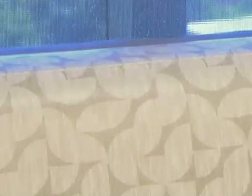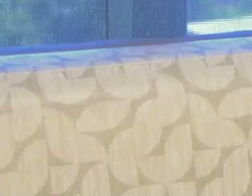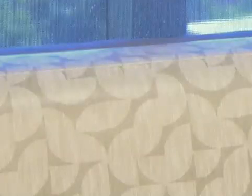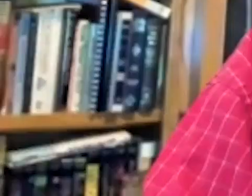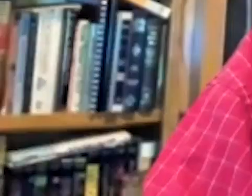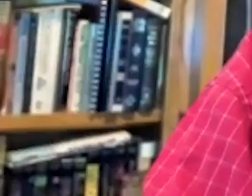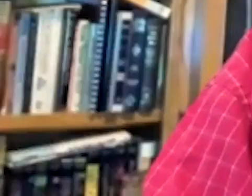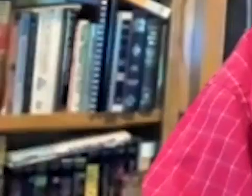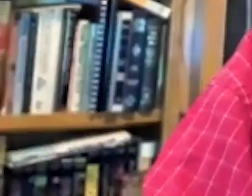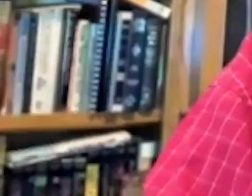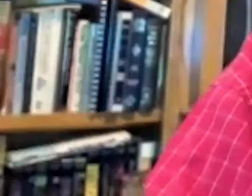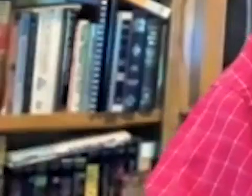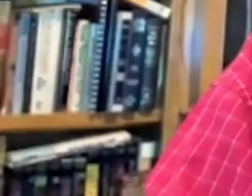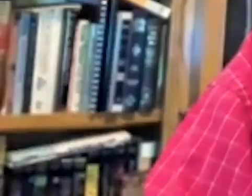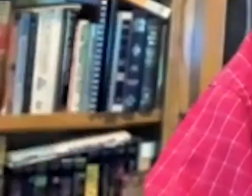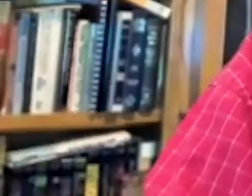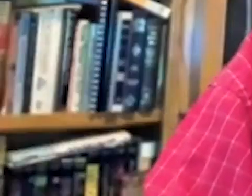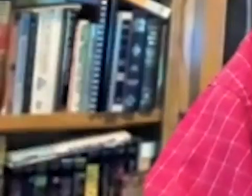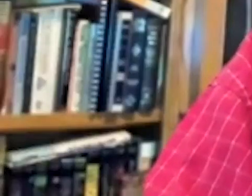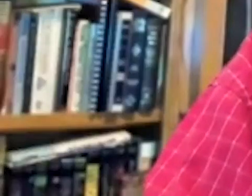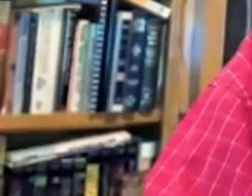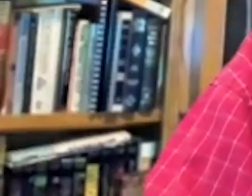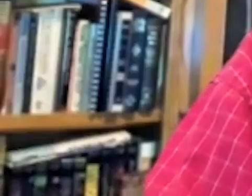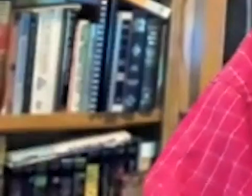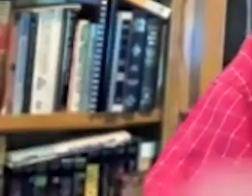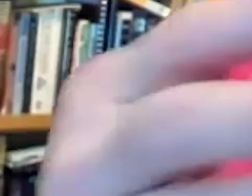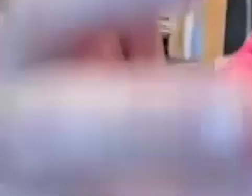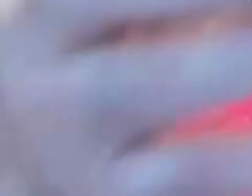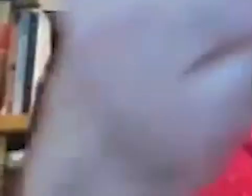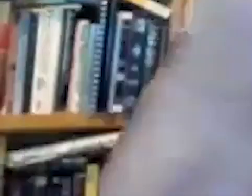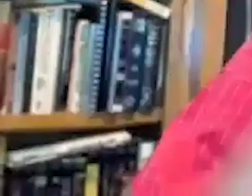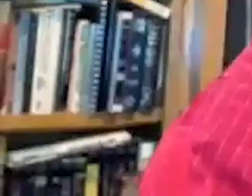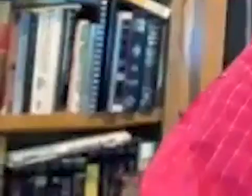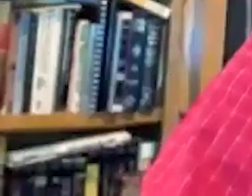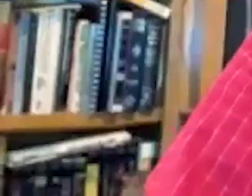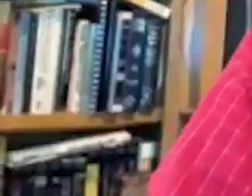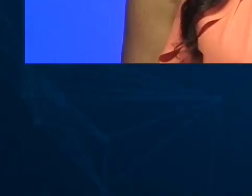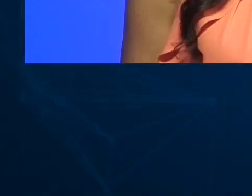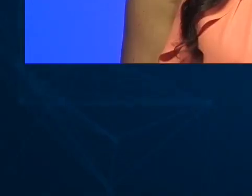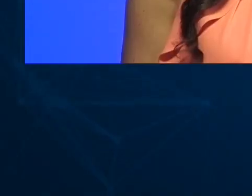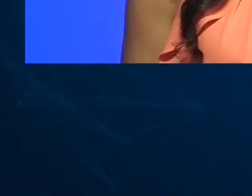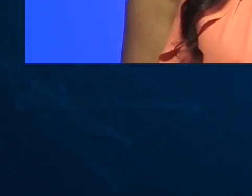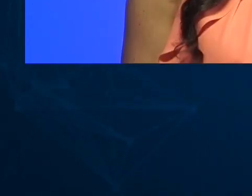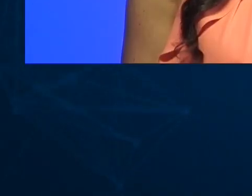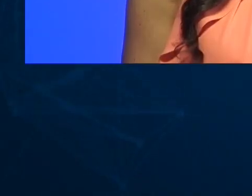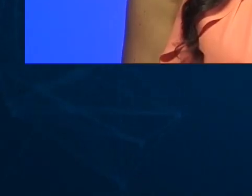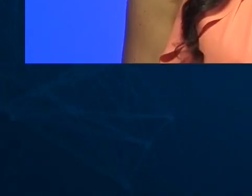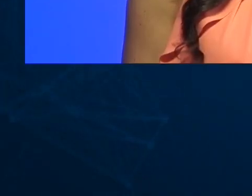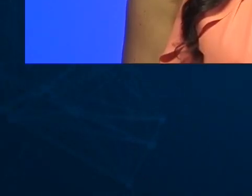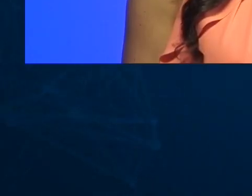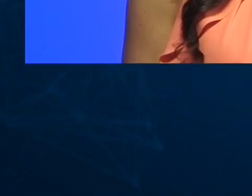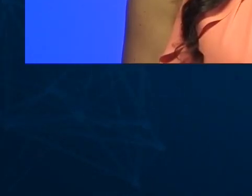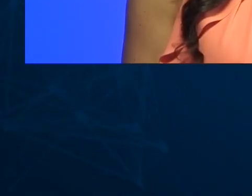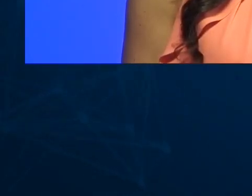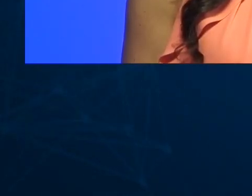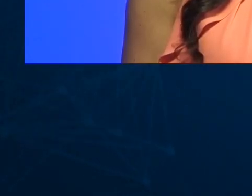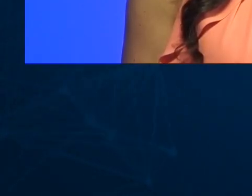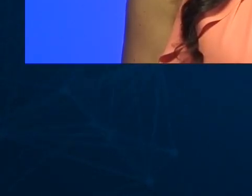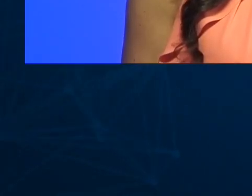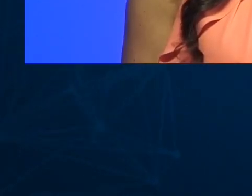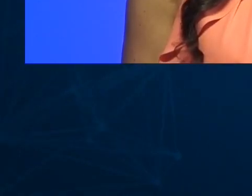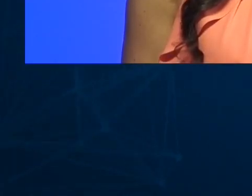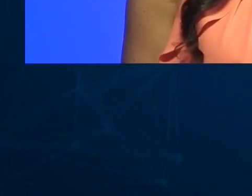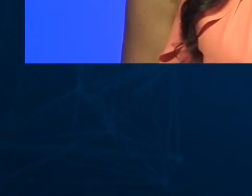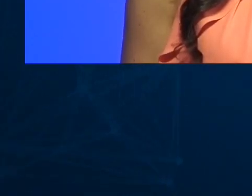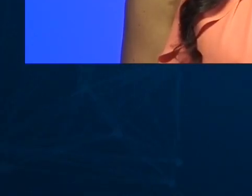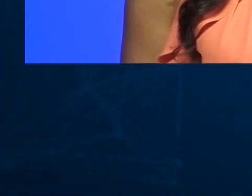night before. Almost how I had envisioned it. He reached out his right hand and talked to me. I think he said, "Hi, Big